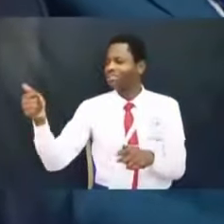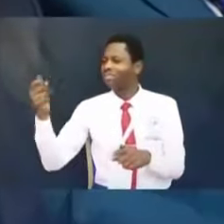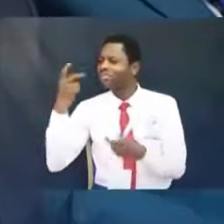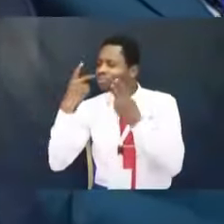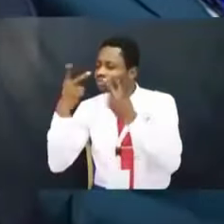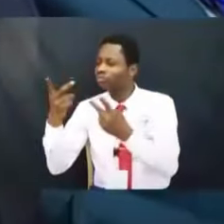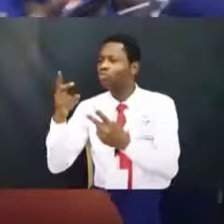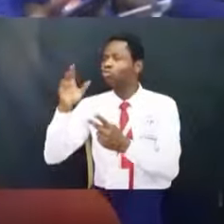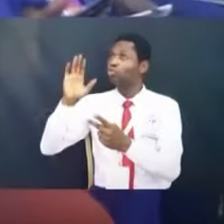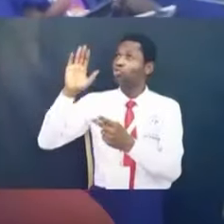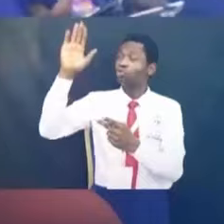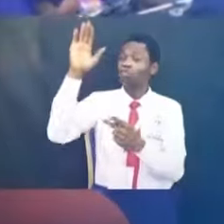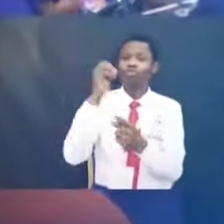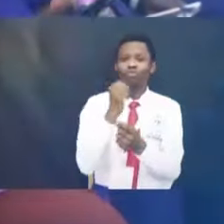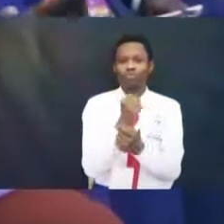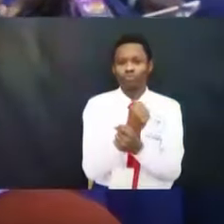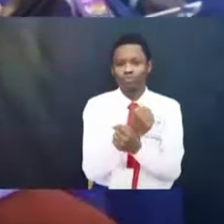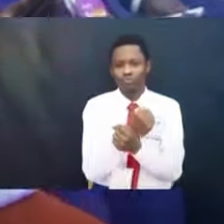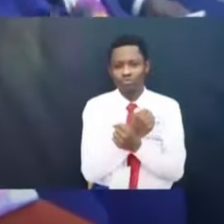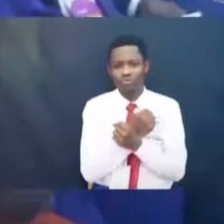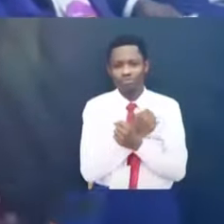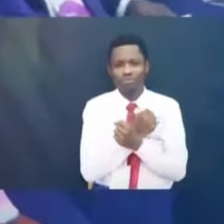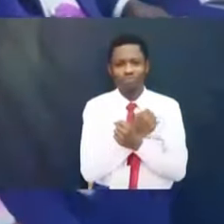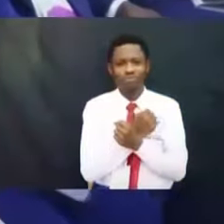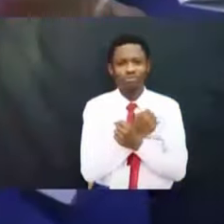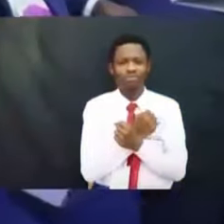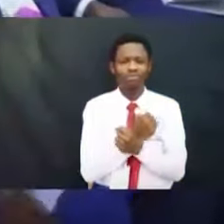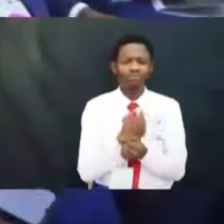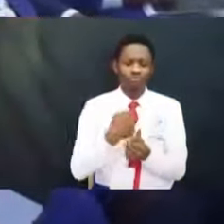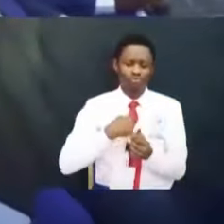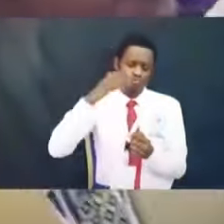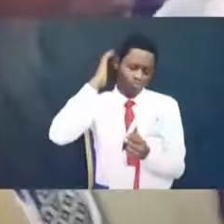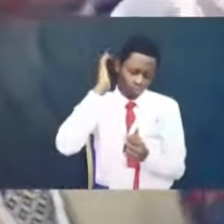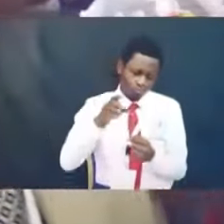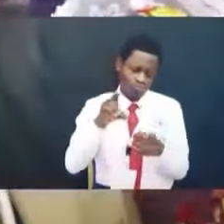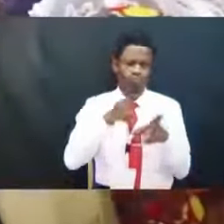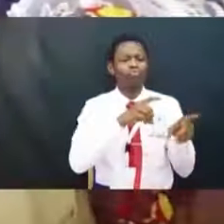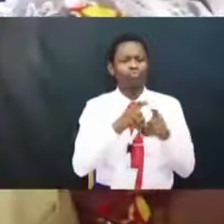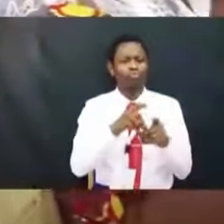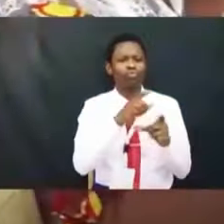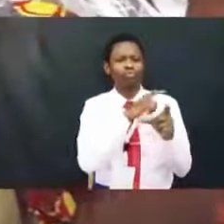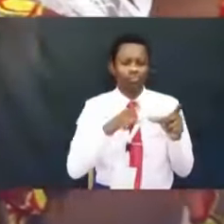mehu. Praise God. Minyamie emeye